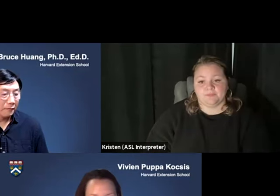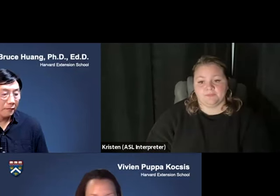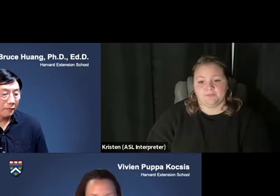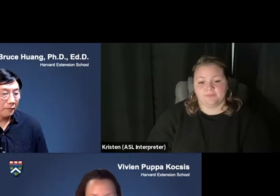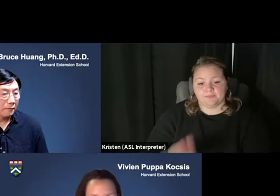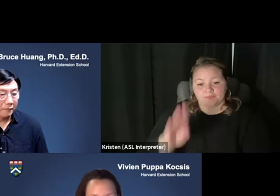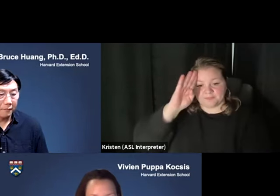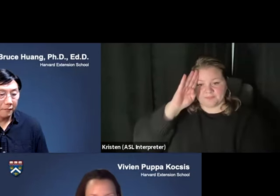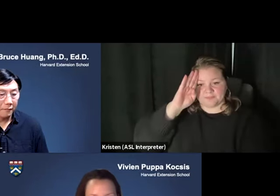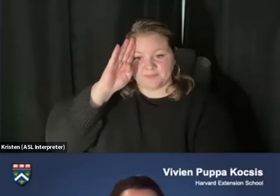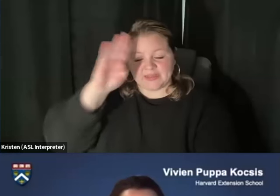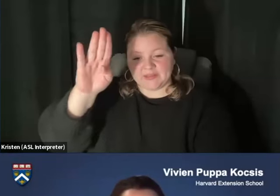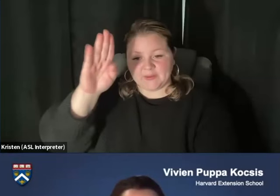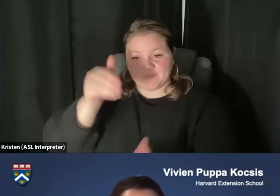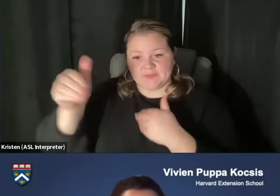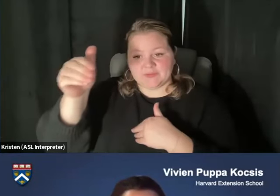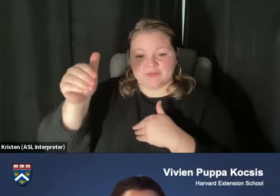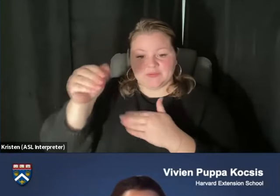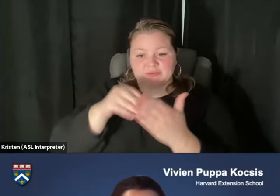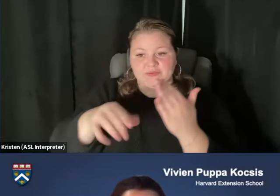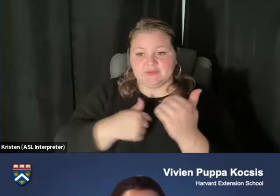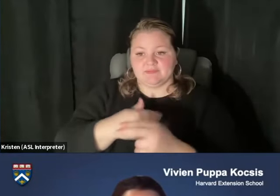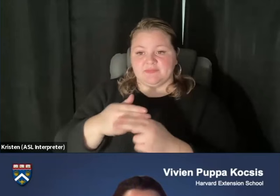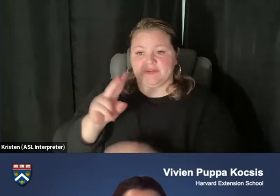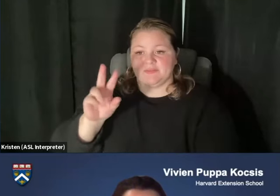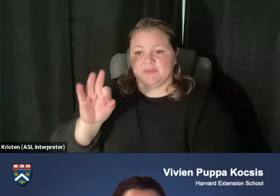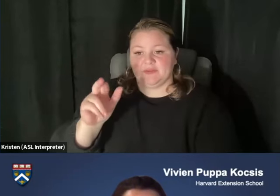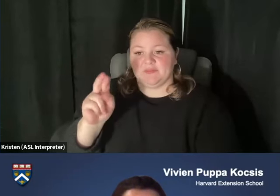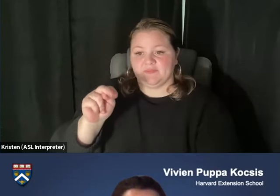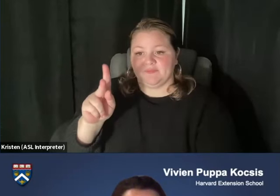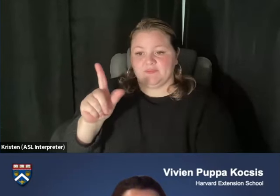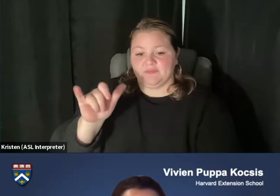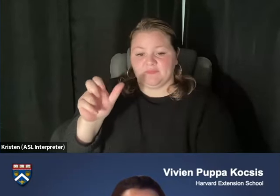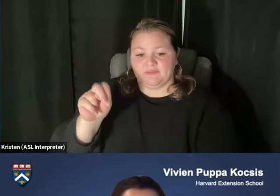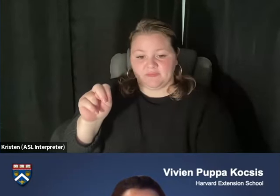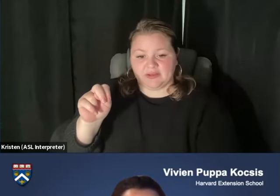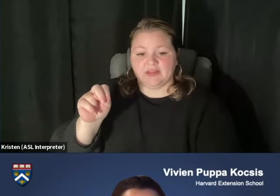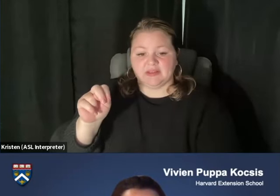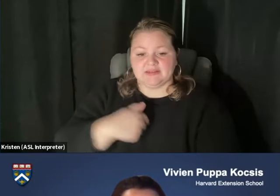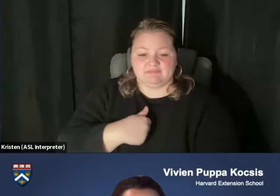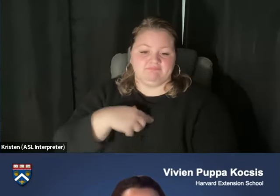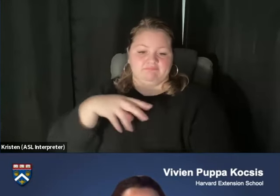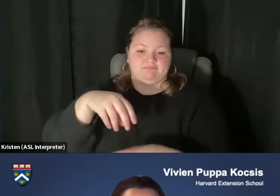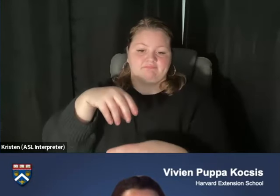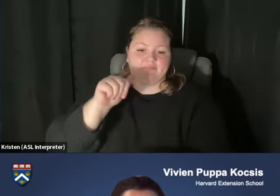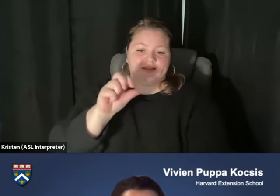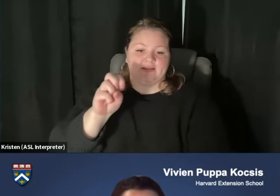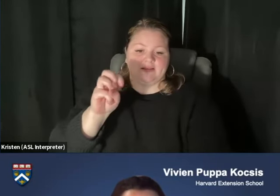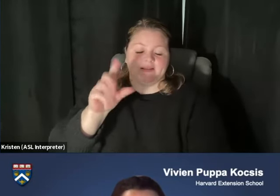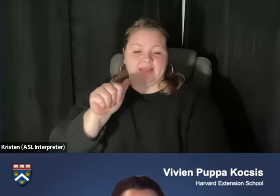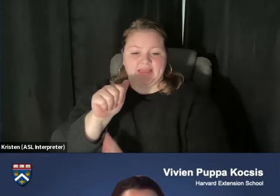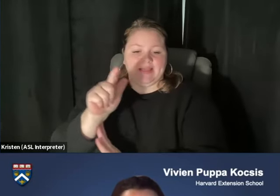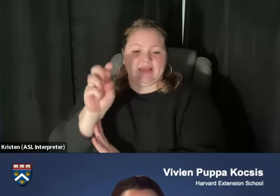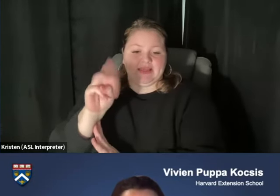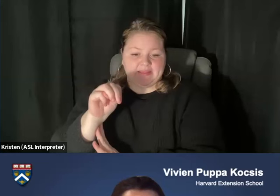Hello, future Harvard students. I'm Frank Vanassis. I'm a ALM degree candidate in systems engineering. It was formerly known as